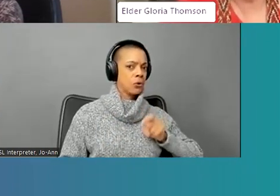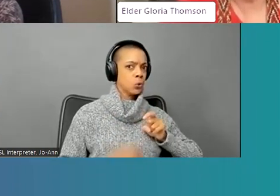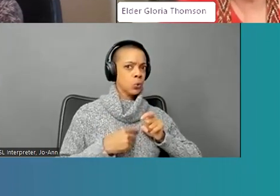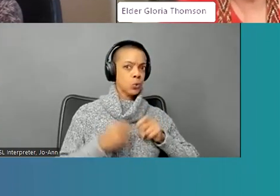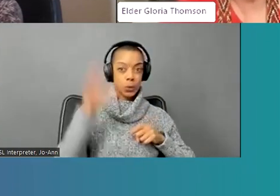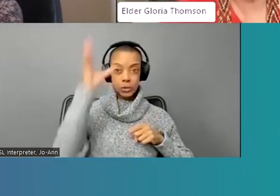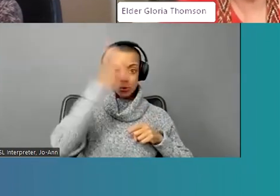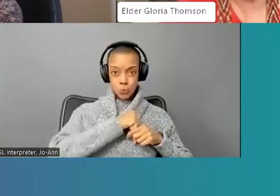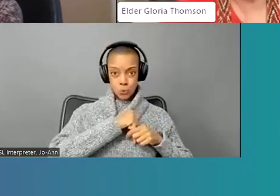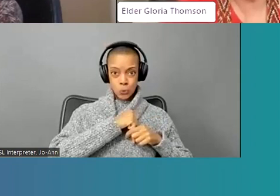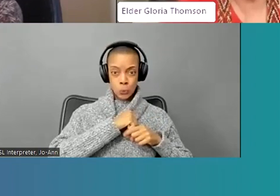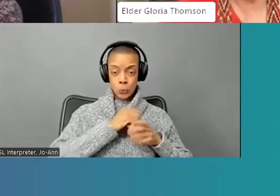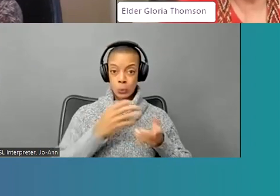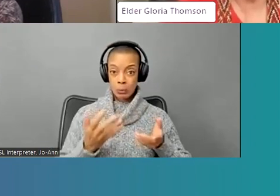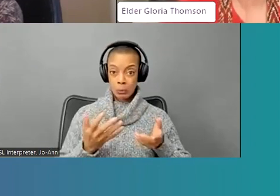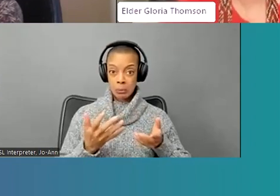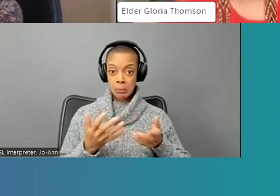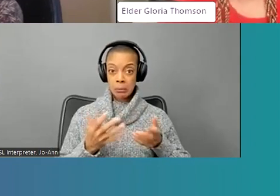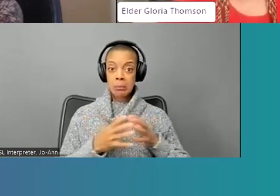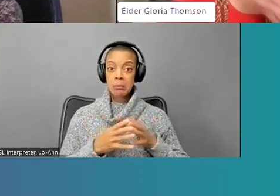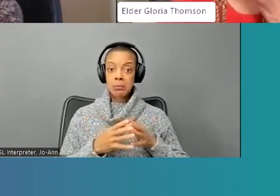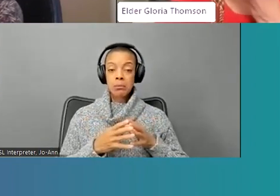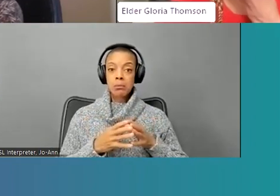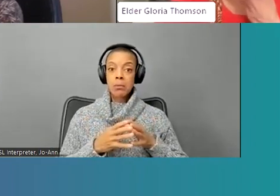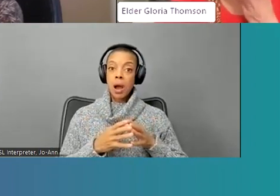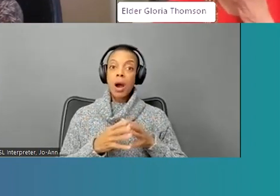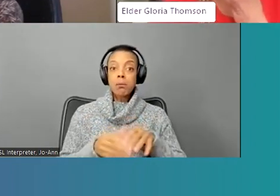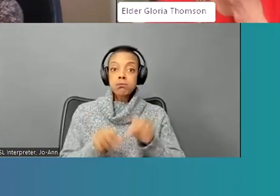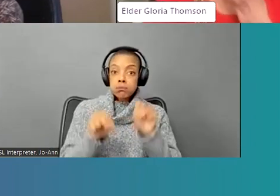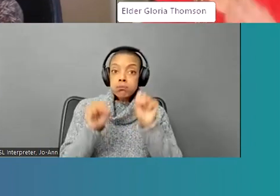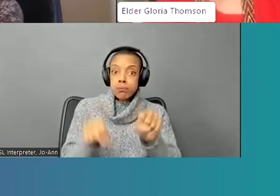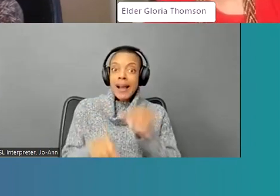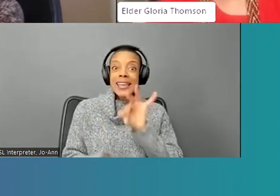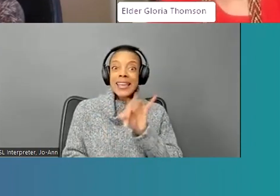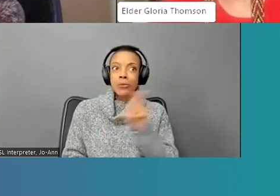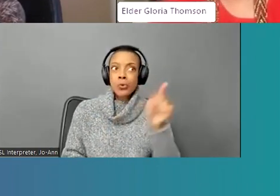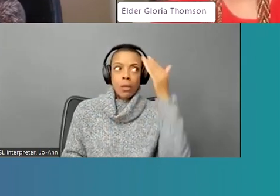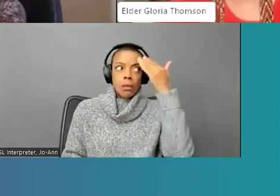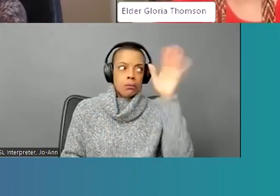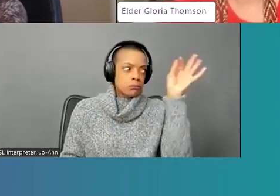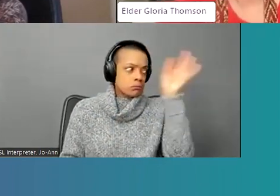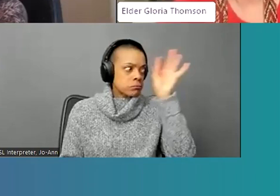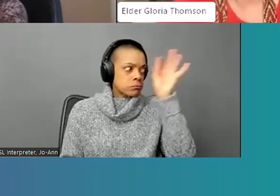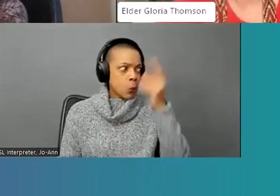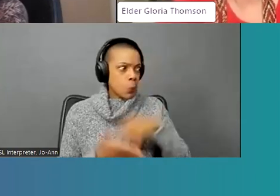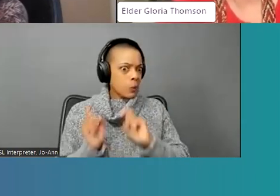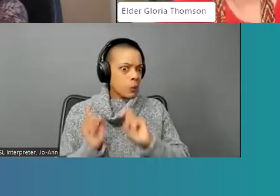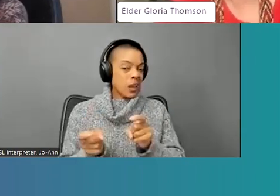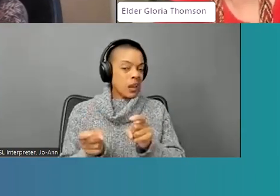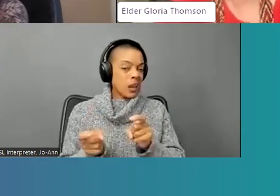If you want to kind of, yes, that's appropriate if you don't know what to give them,